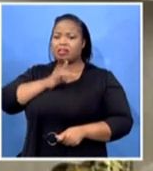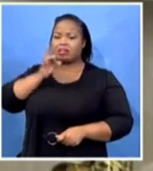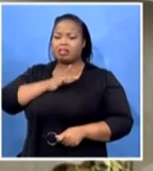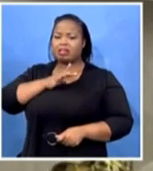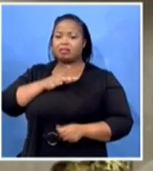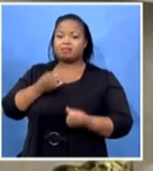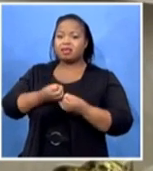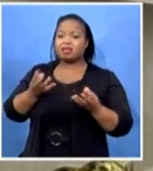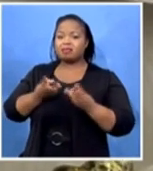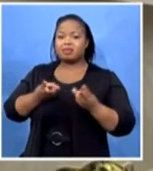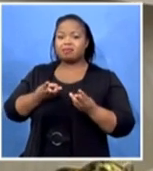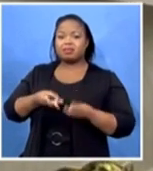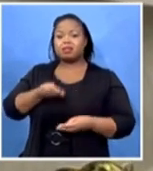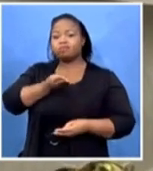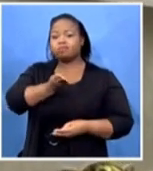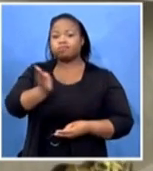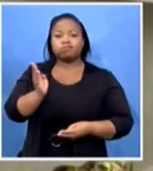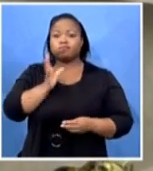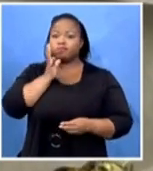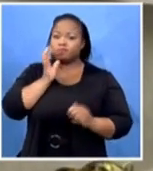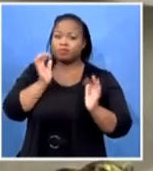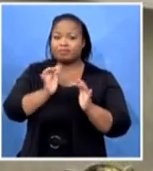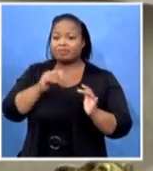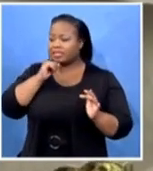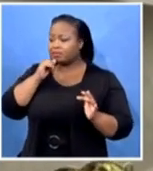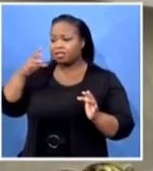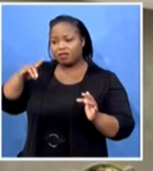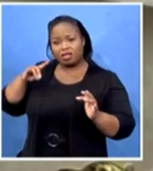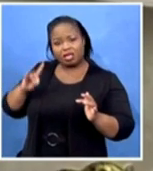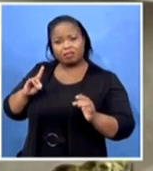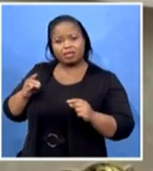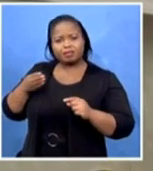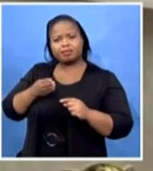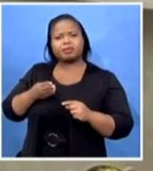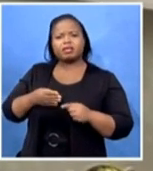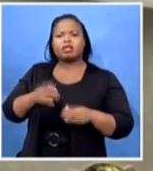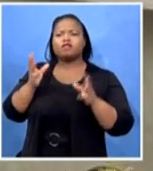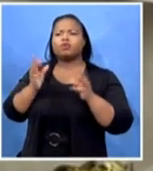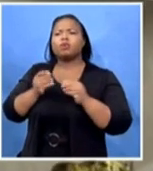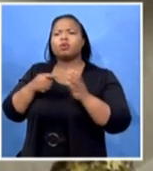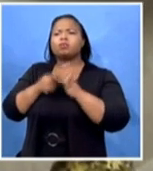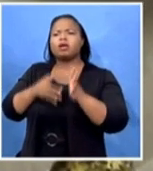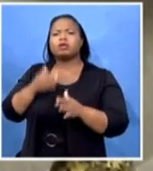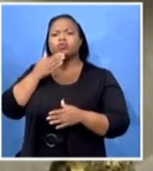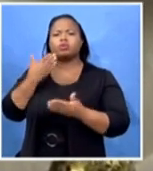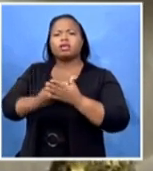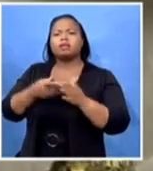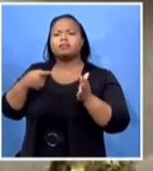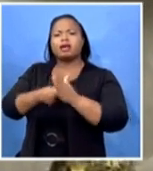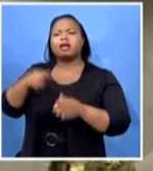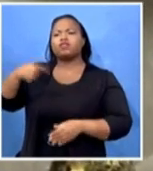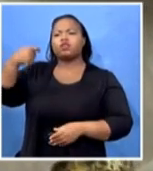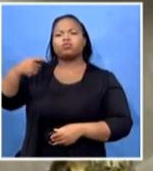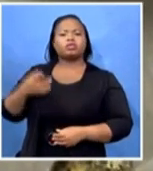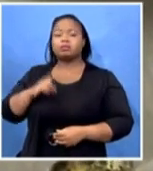can take those animals, you'll find that there are very few buyers who are prepared to buy your animals. Obviously, the prices won't be good